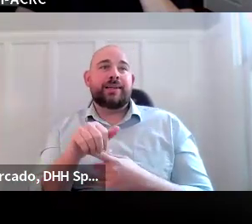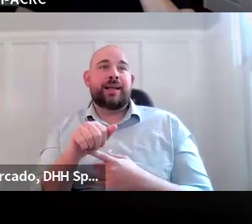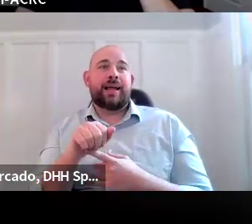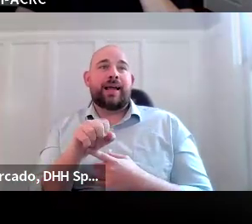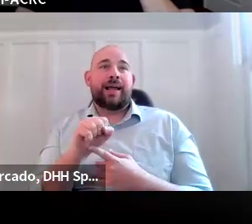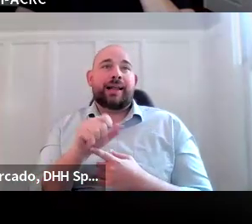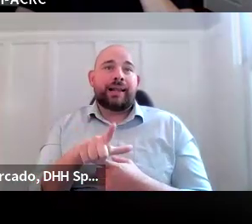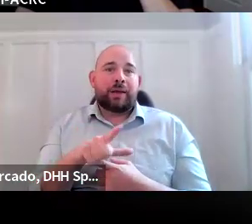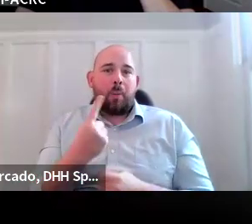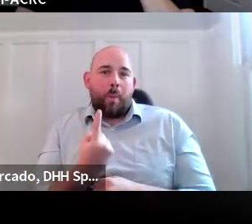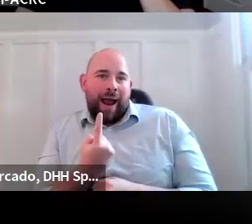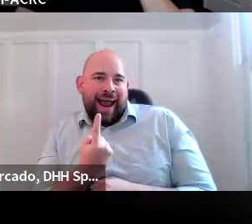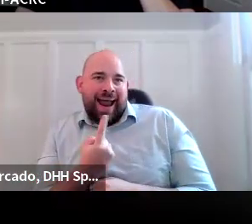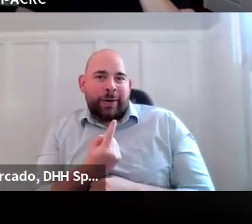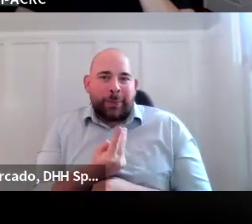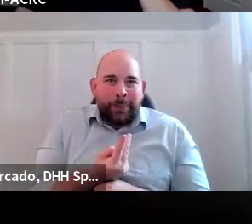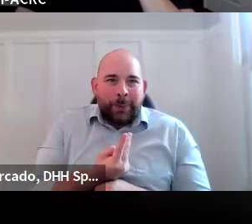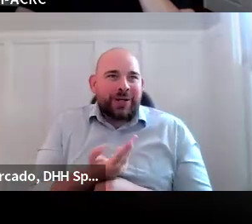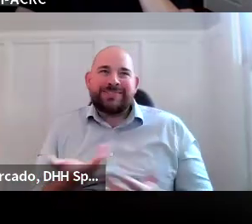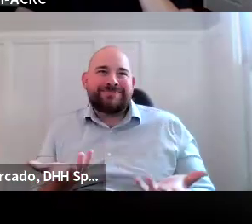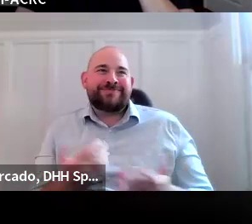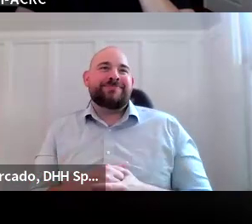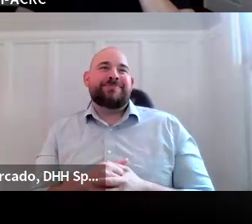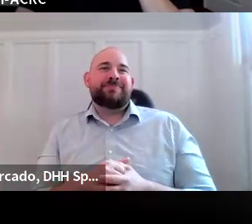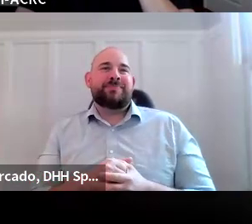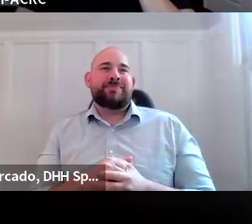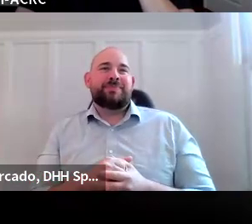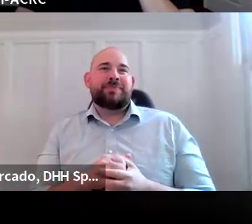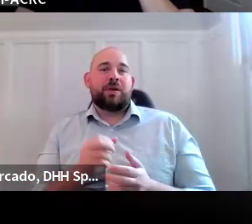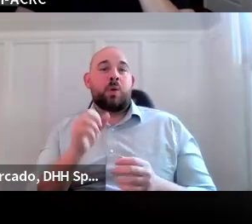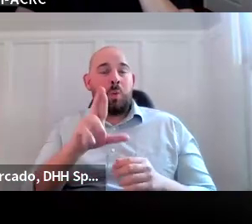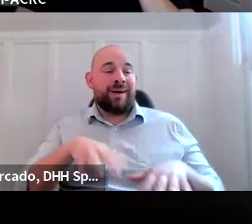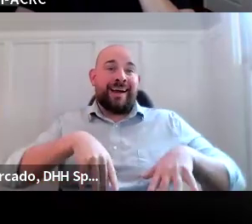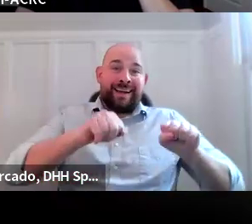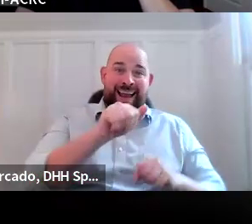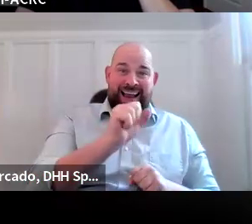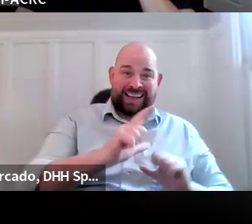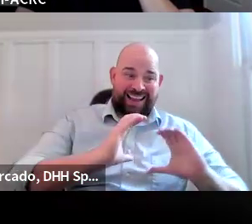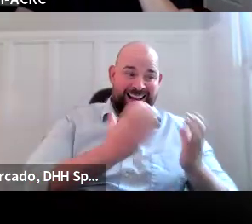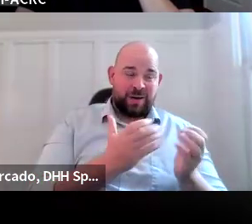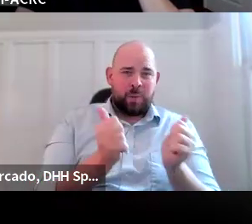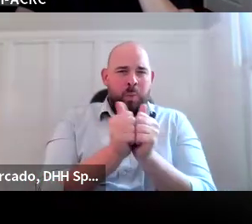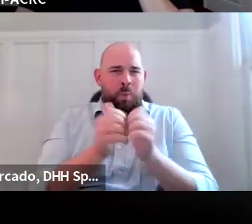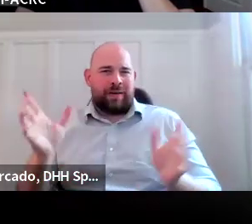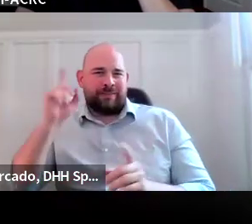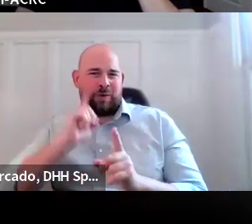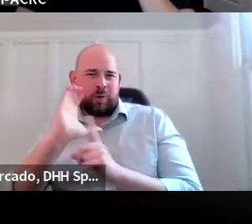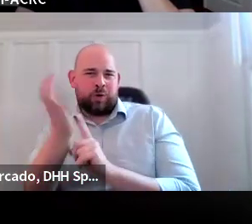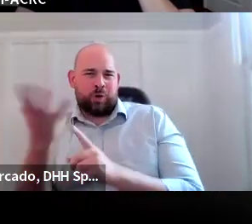Again, some don'ts. You don't want to look for maybe they only took 1 or 2 ASL classes in a